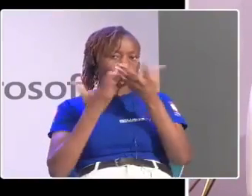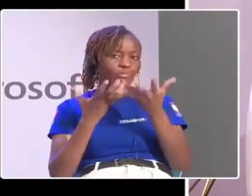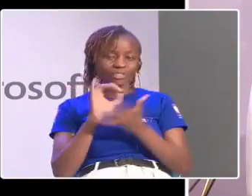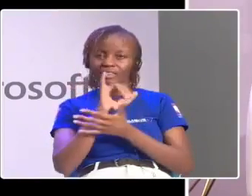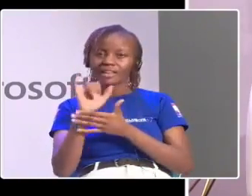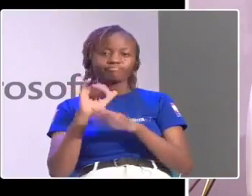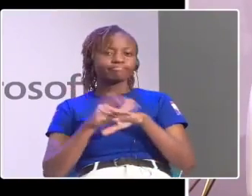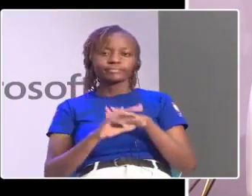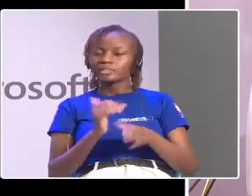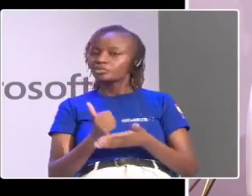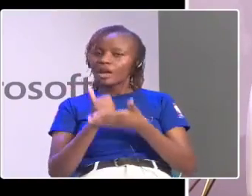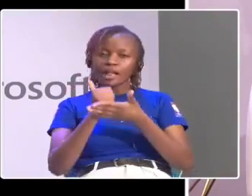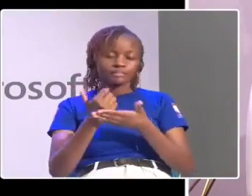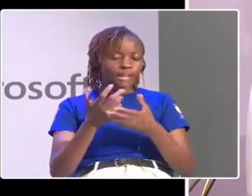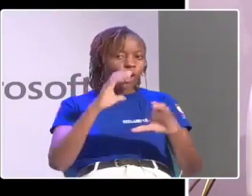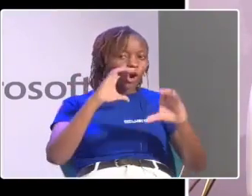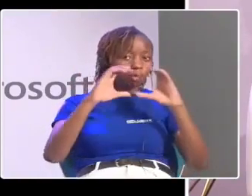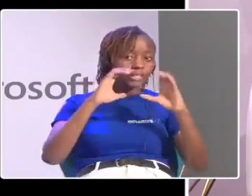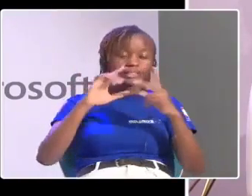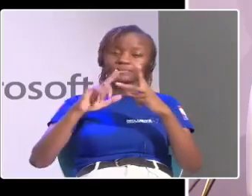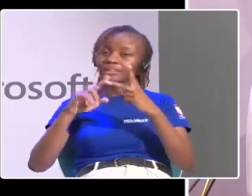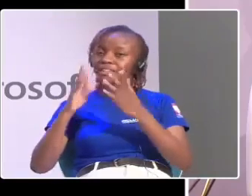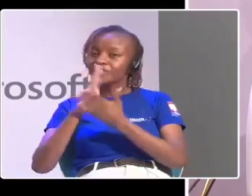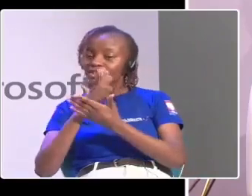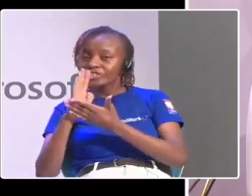to communicate, share, and to the extent that